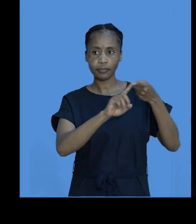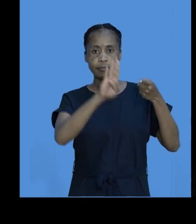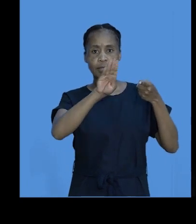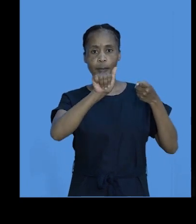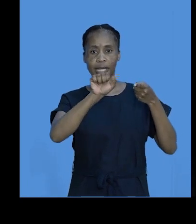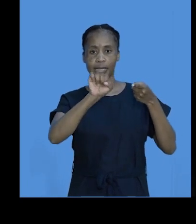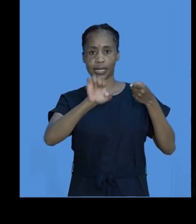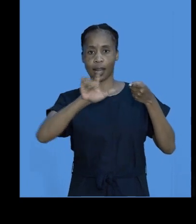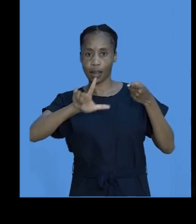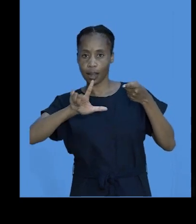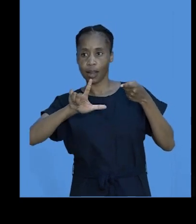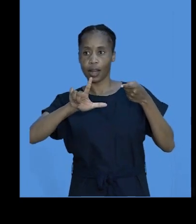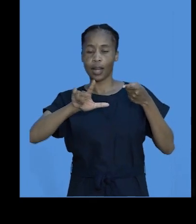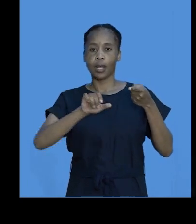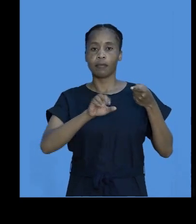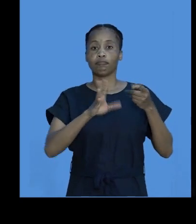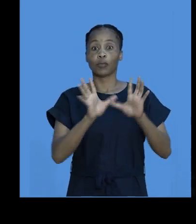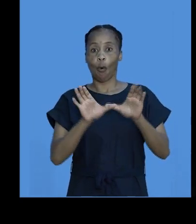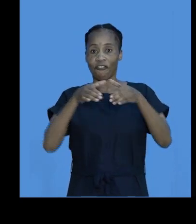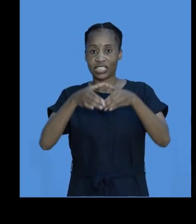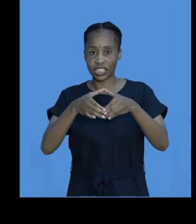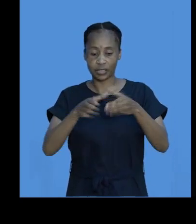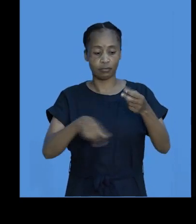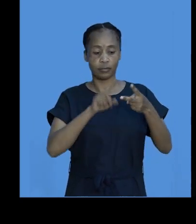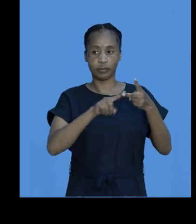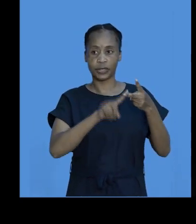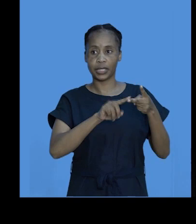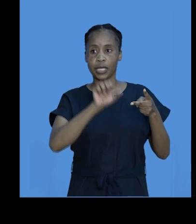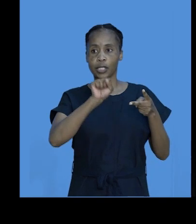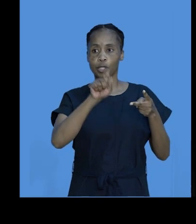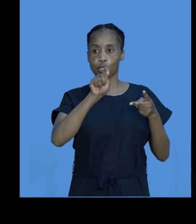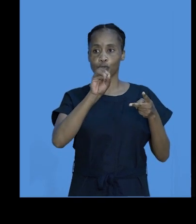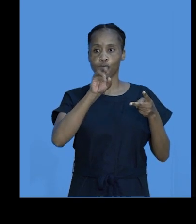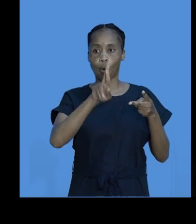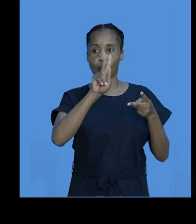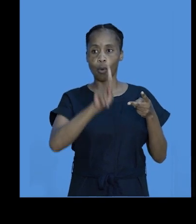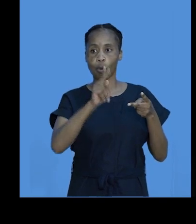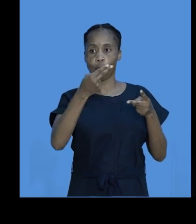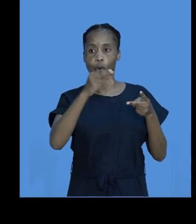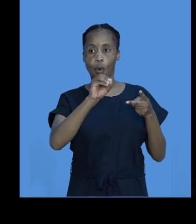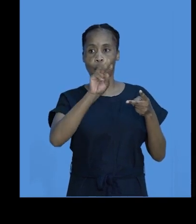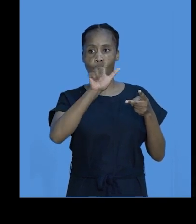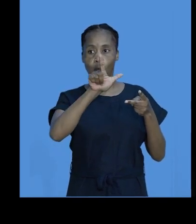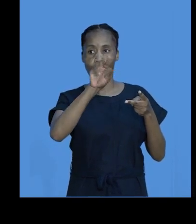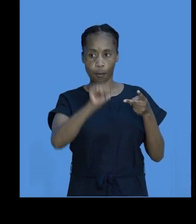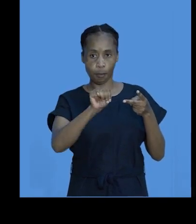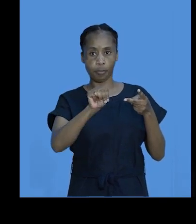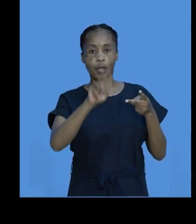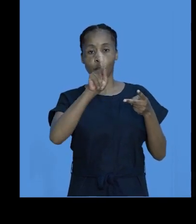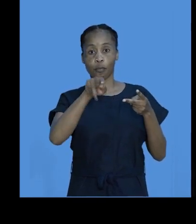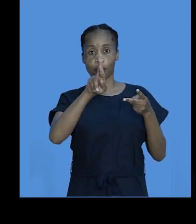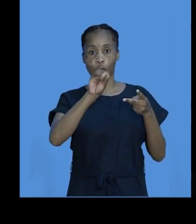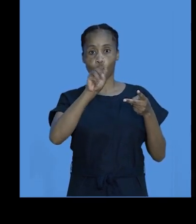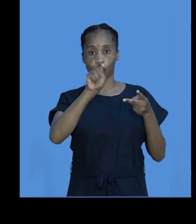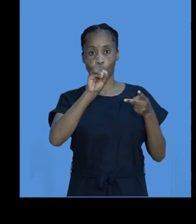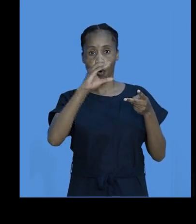the Basel Convention. B says the Stockholm Protocol. C says the Johannesburg